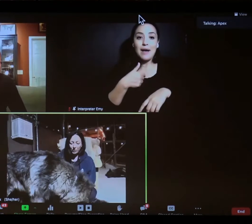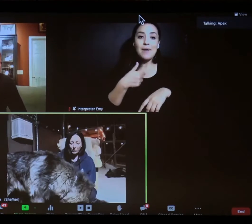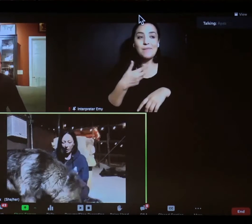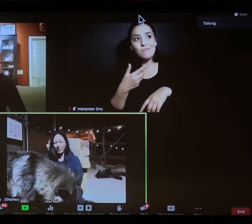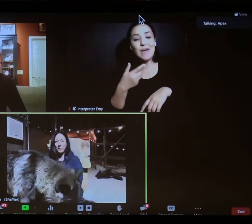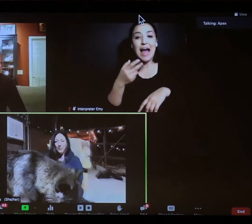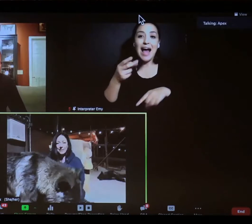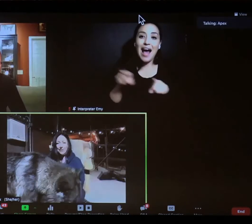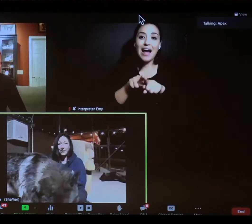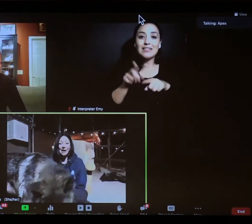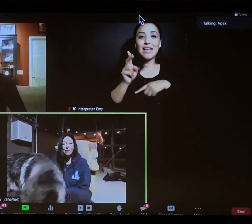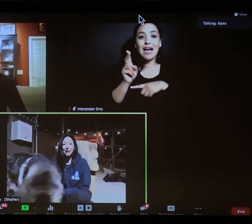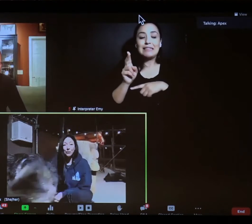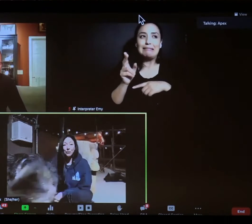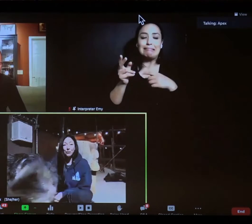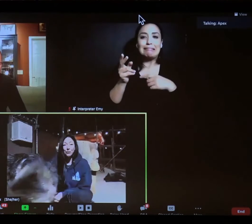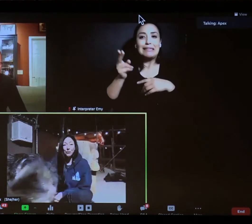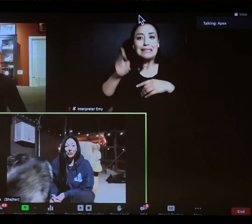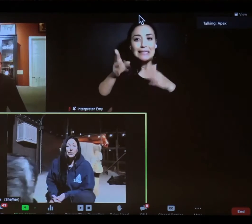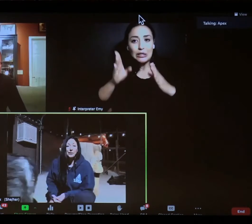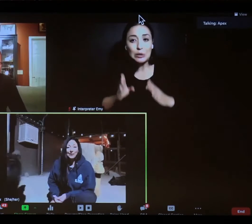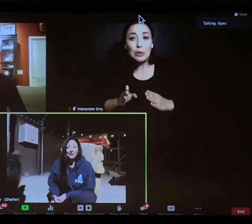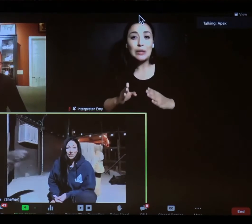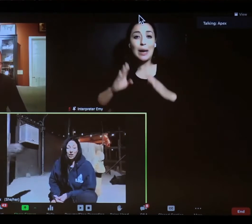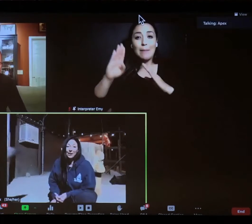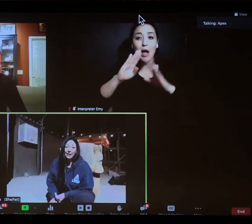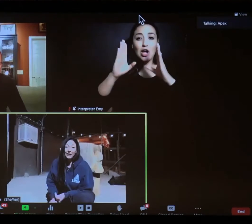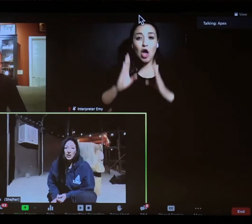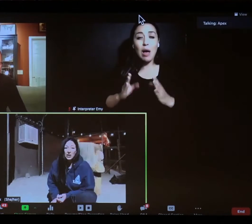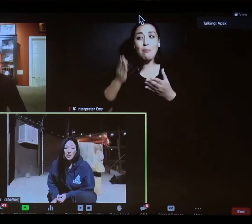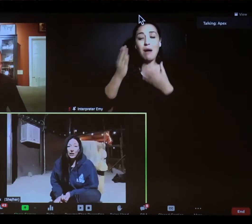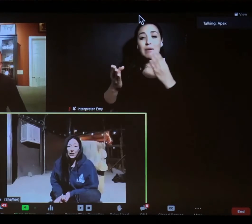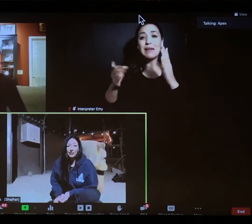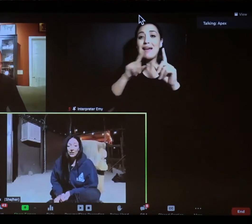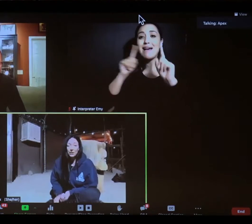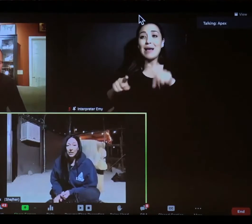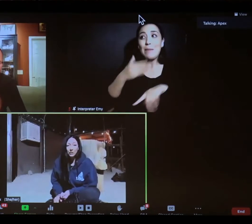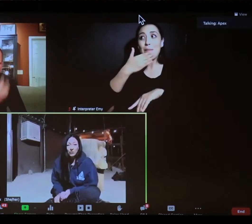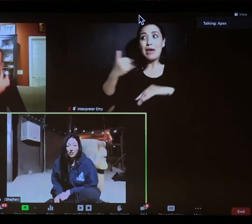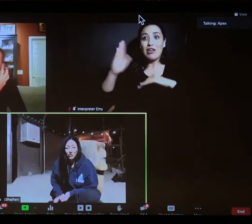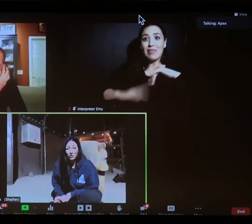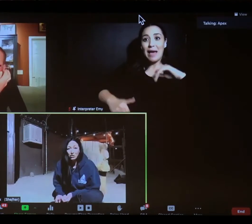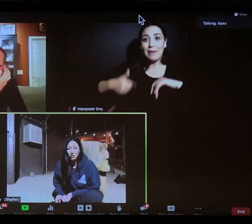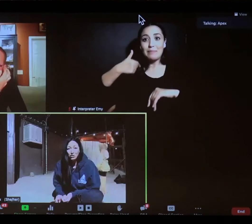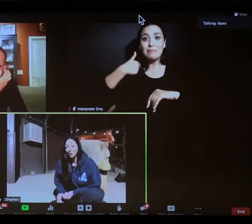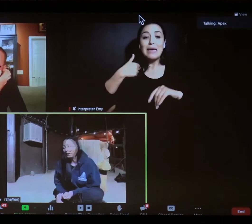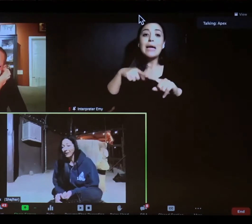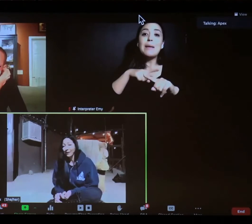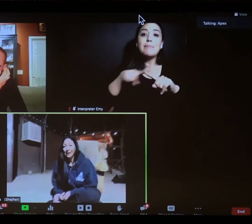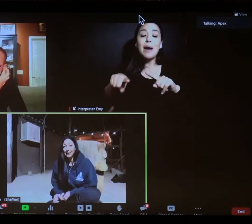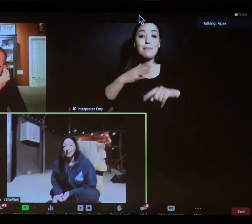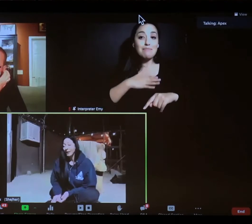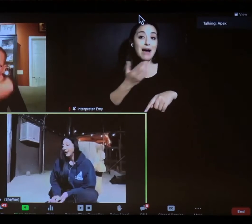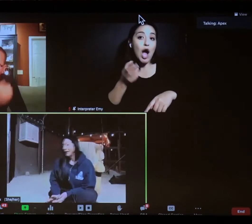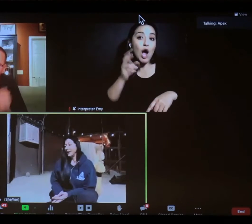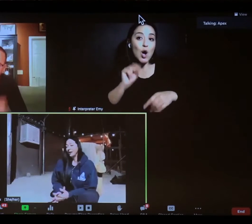probably give the best answer. I have my own theory that I can share just by doing my own research and learning